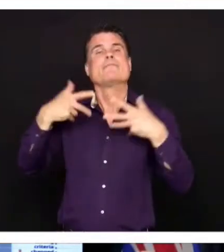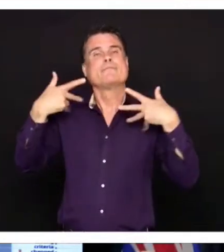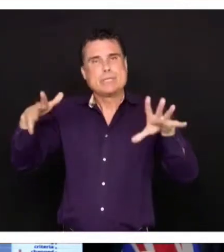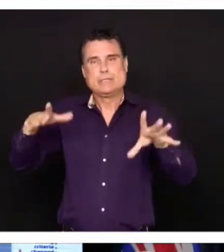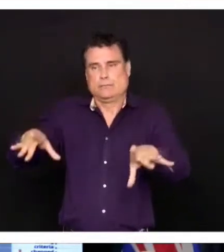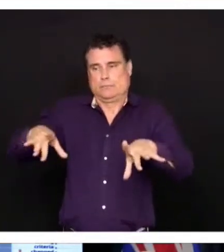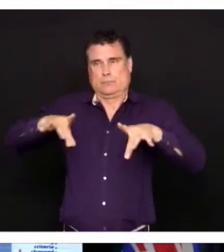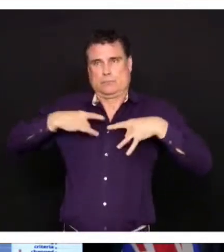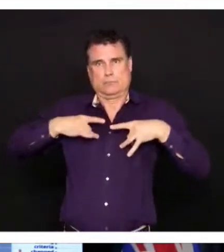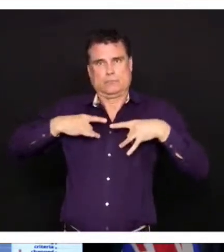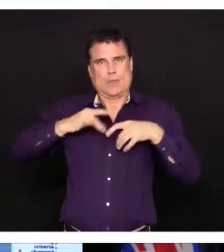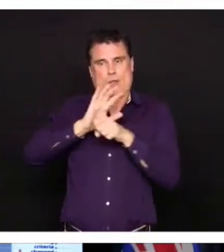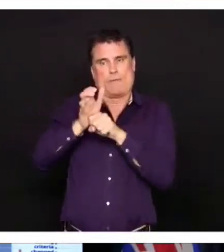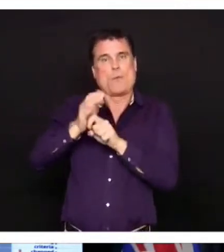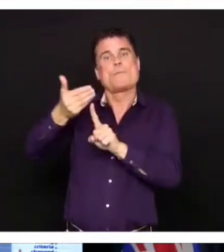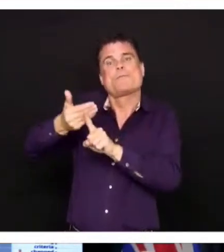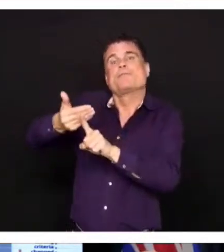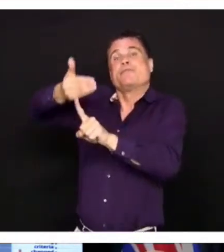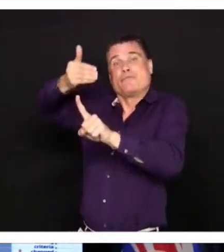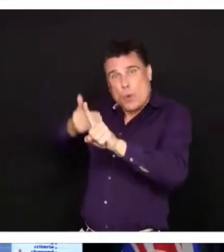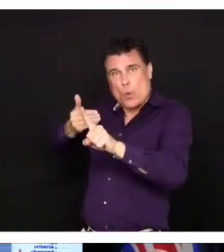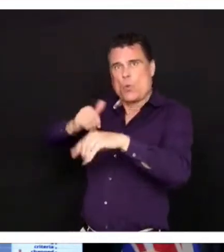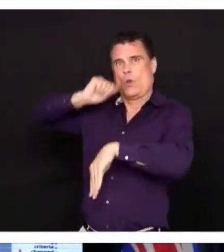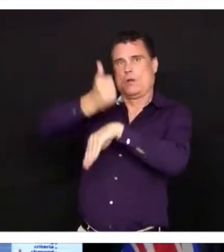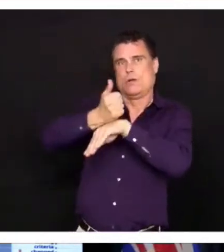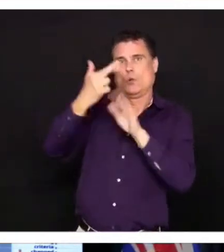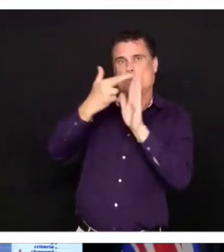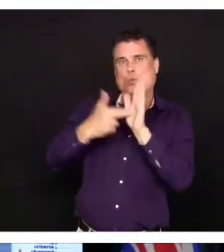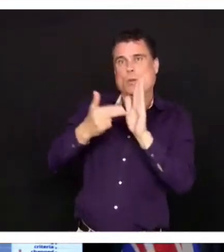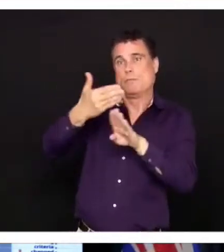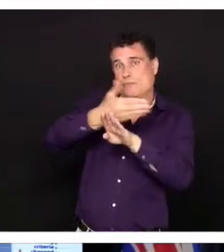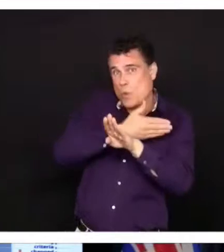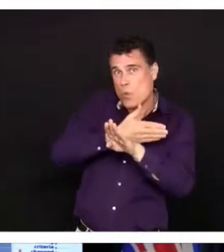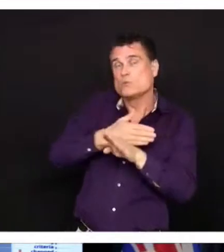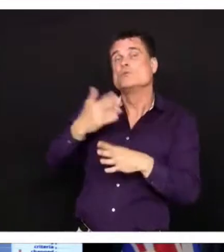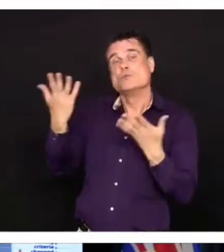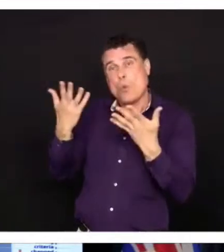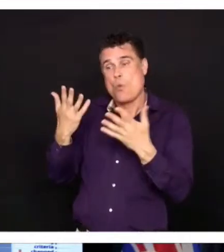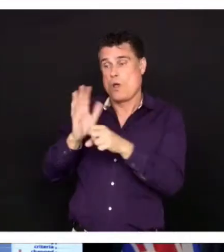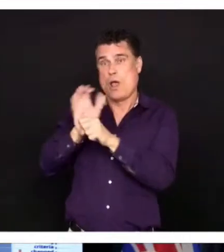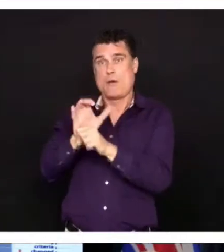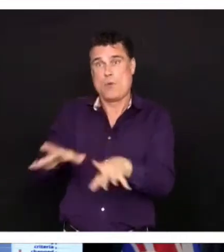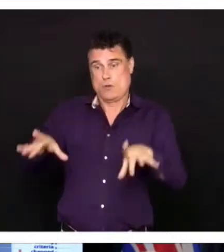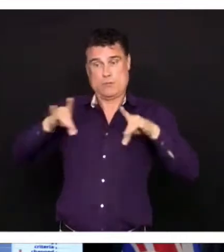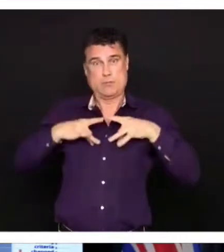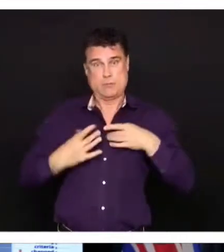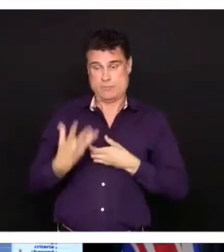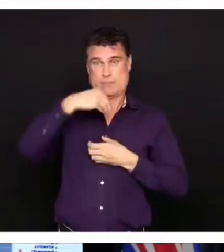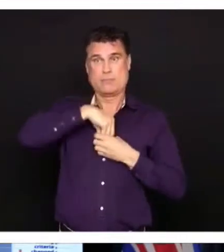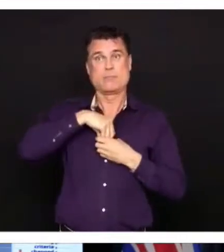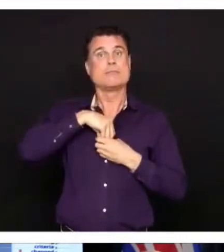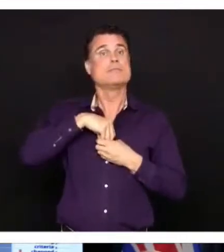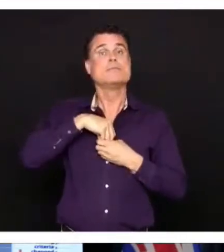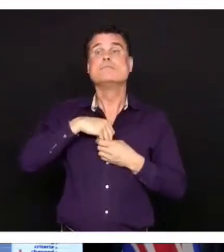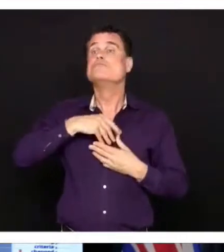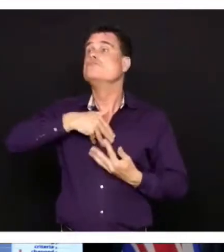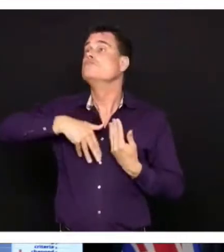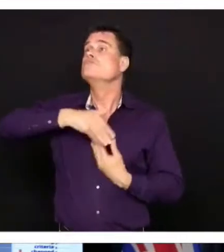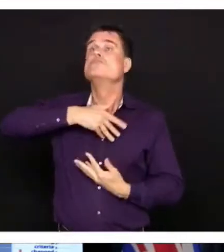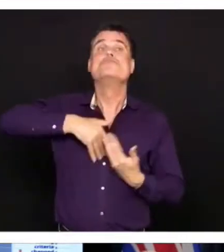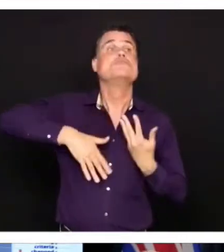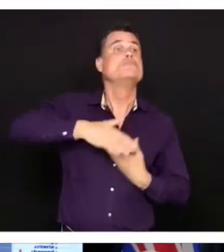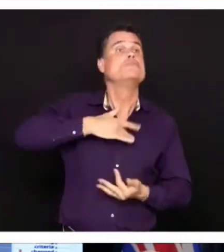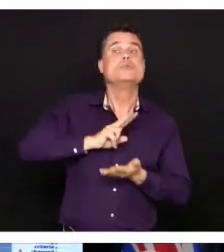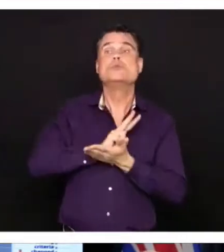to the 2 weeks from when we put those measures in place, we start to see a gradual decline in the number of new cases.